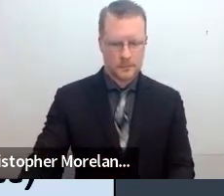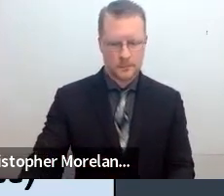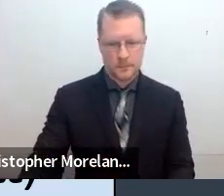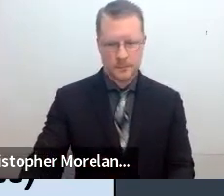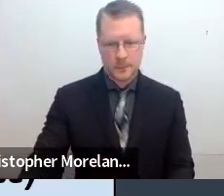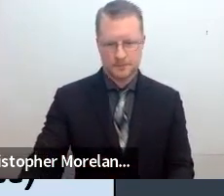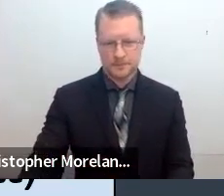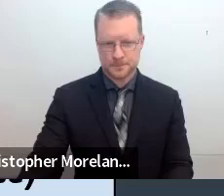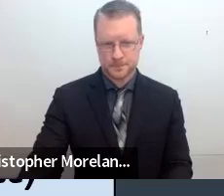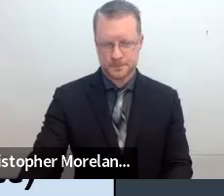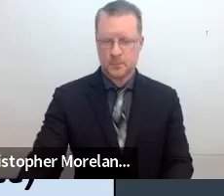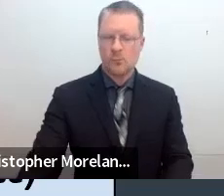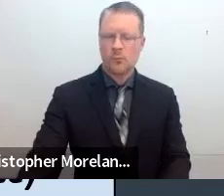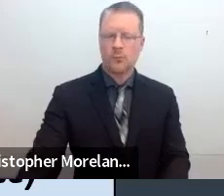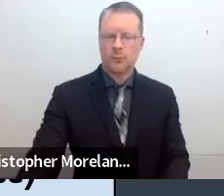from patients.